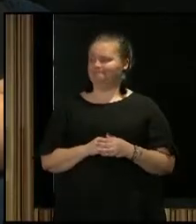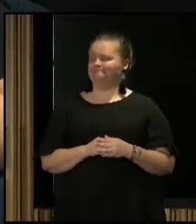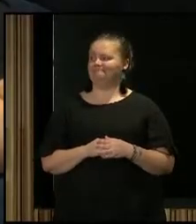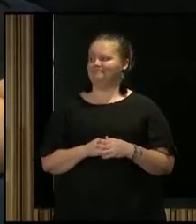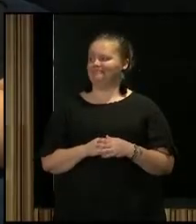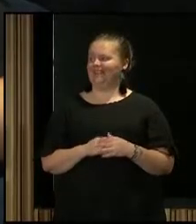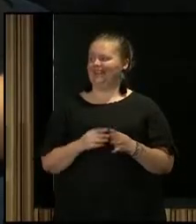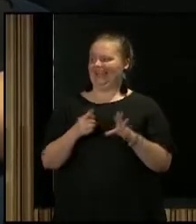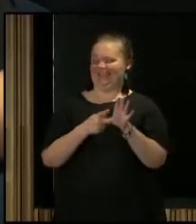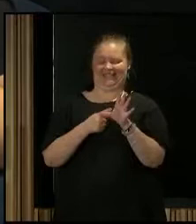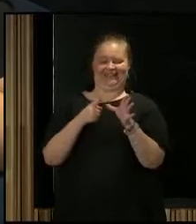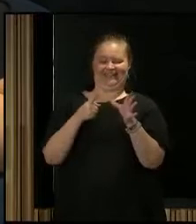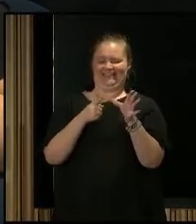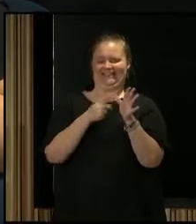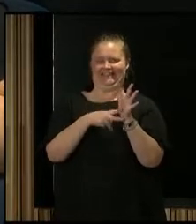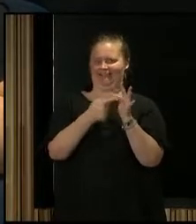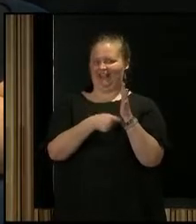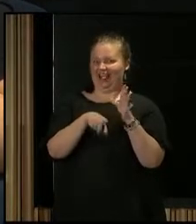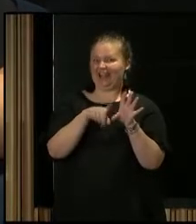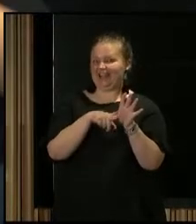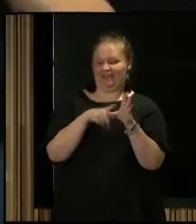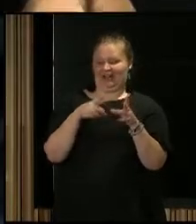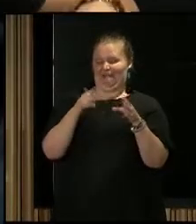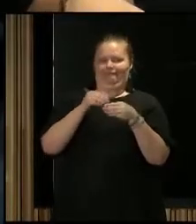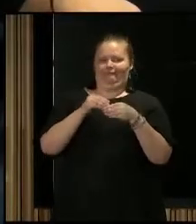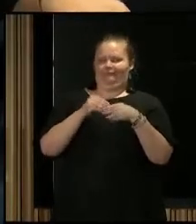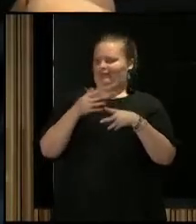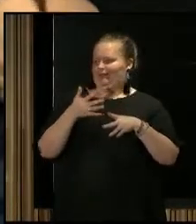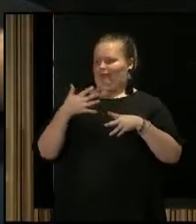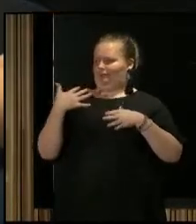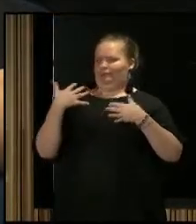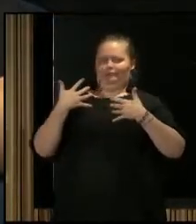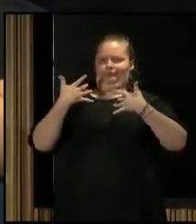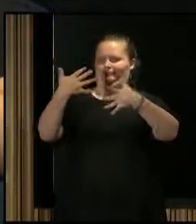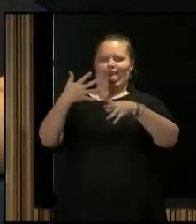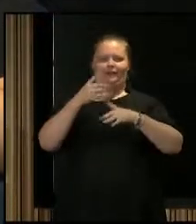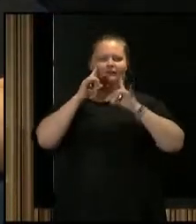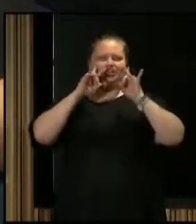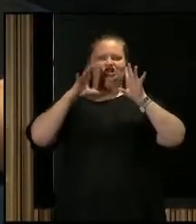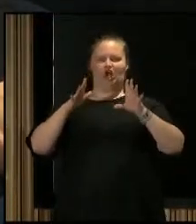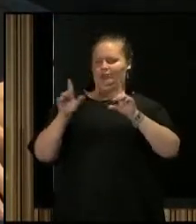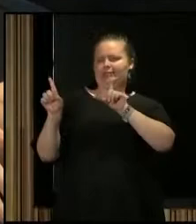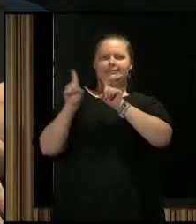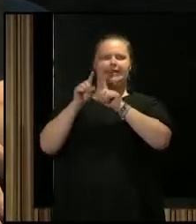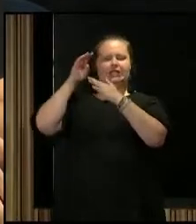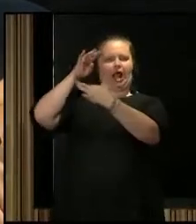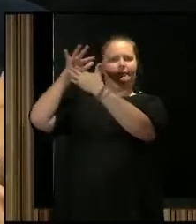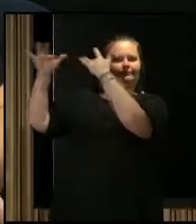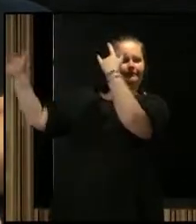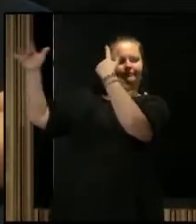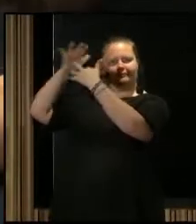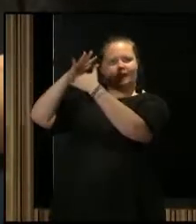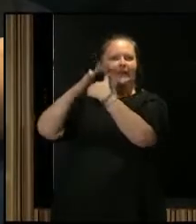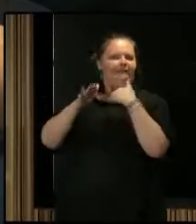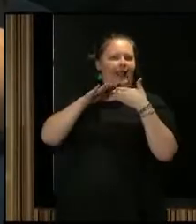every single show, hundreds of shows over 5 years, she stands next to me on stage and she reads my mind. I never help her.